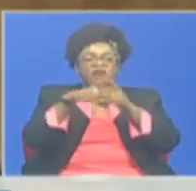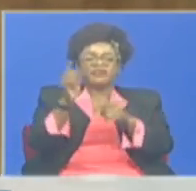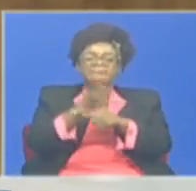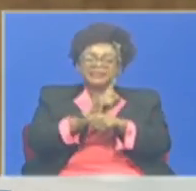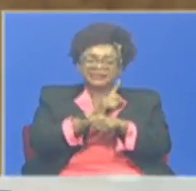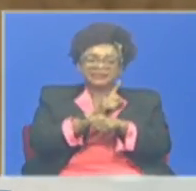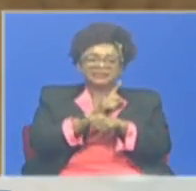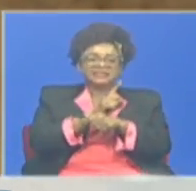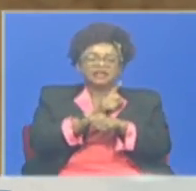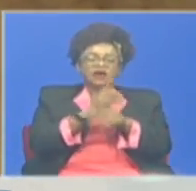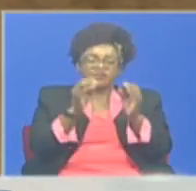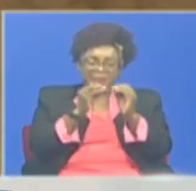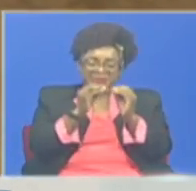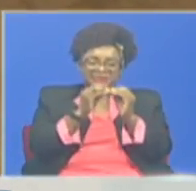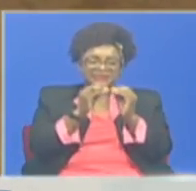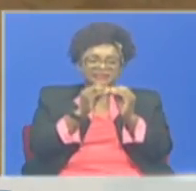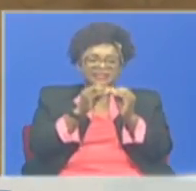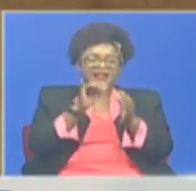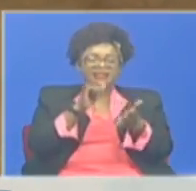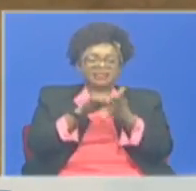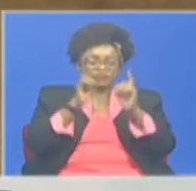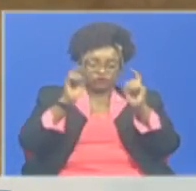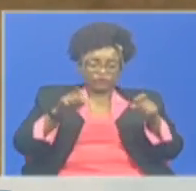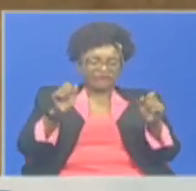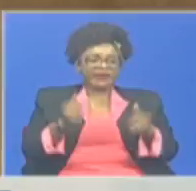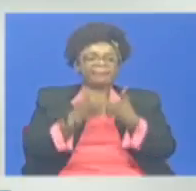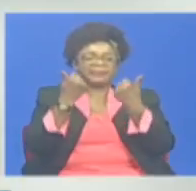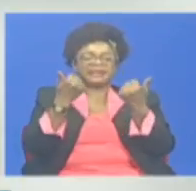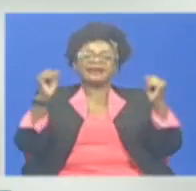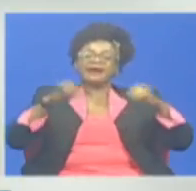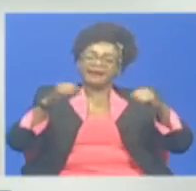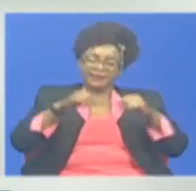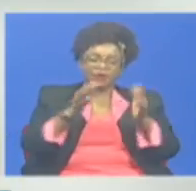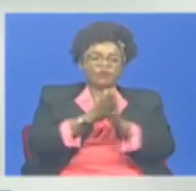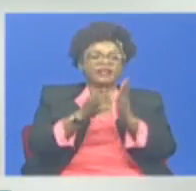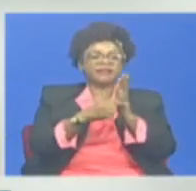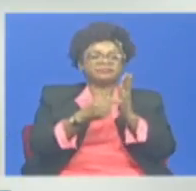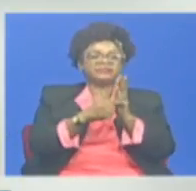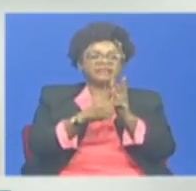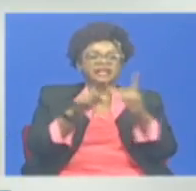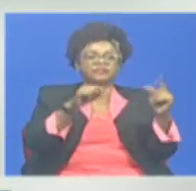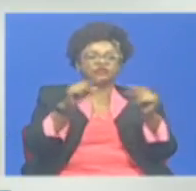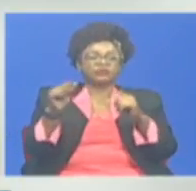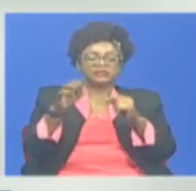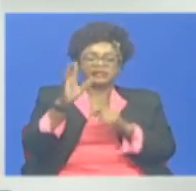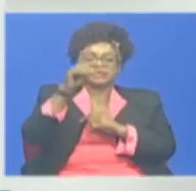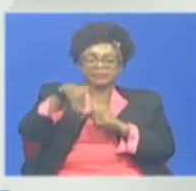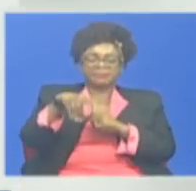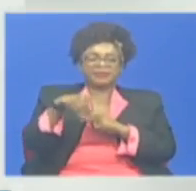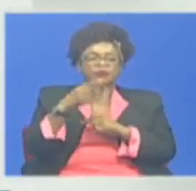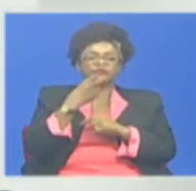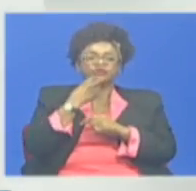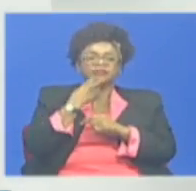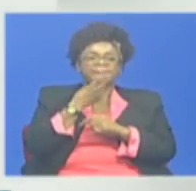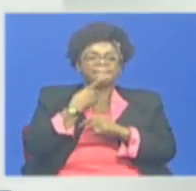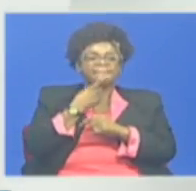the meeting that was supposed to have agreed on those changes. In a tweet, DP Ruto on Tuesday noted that 146 MPs